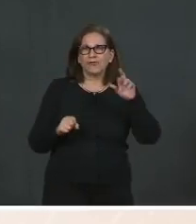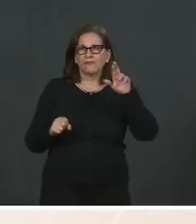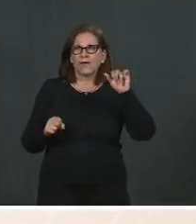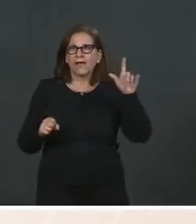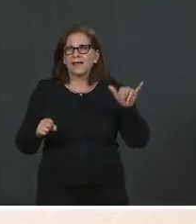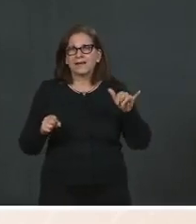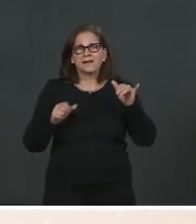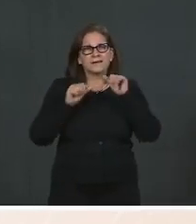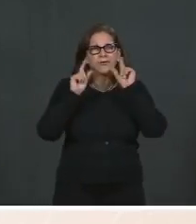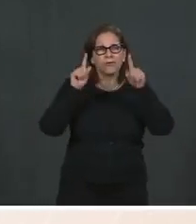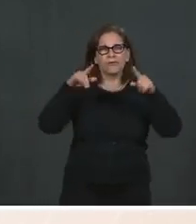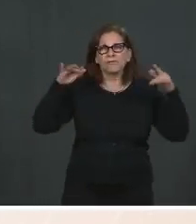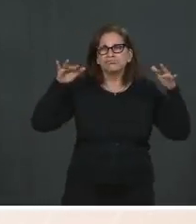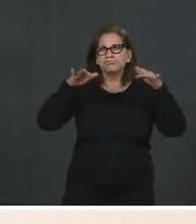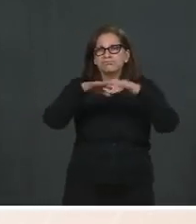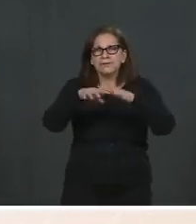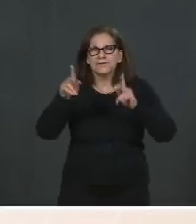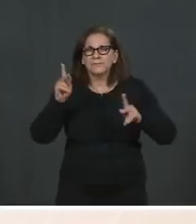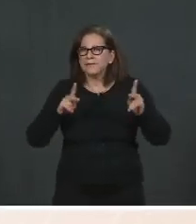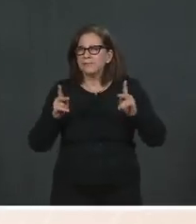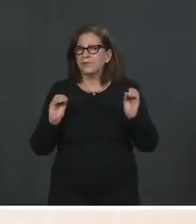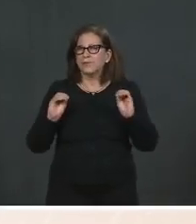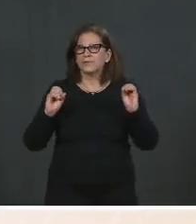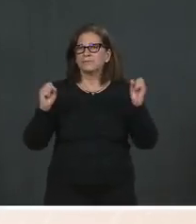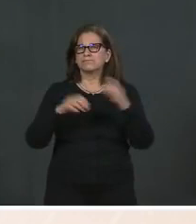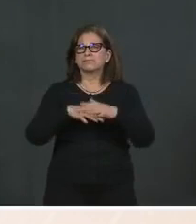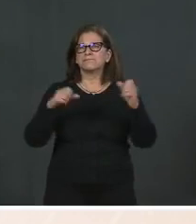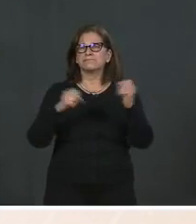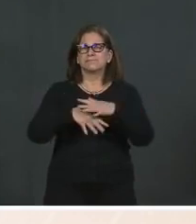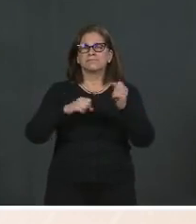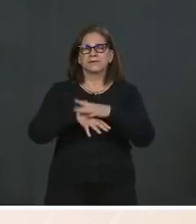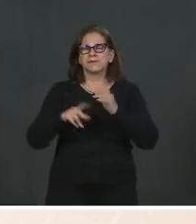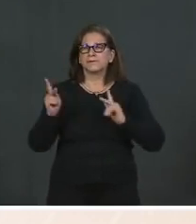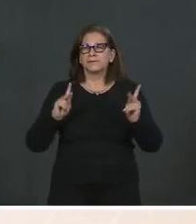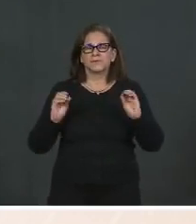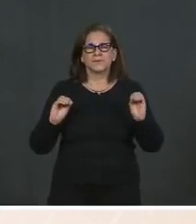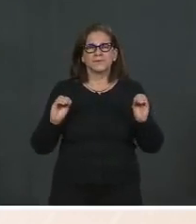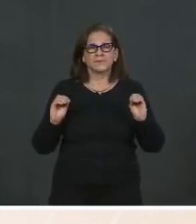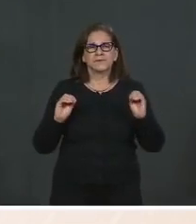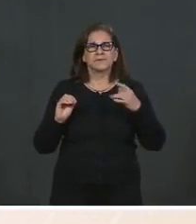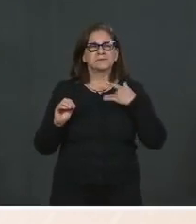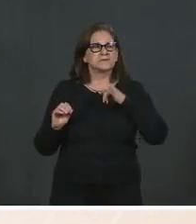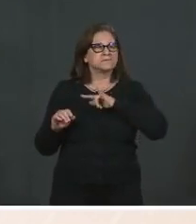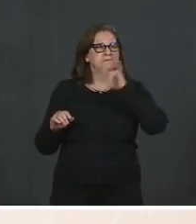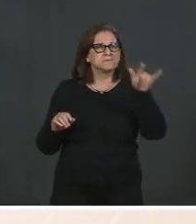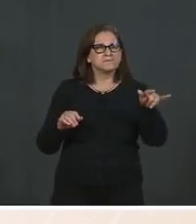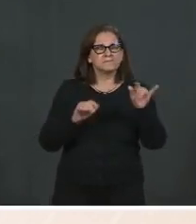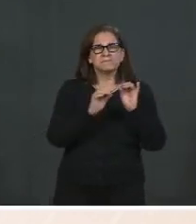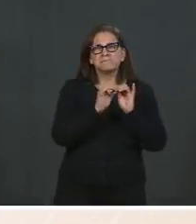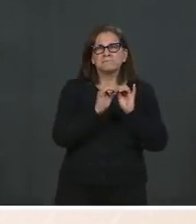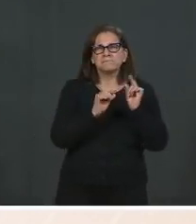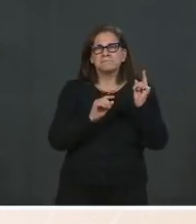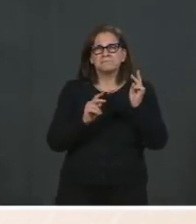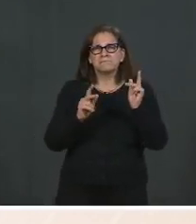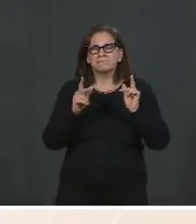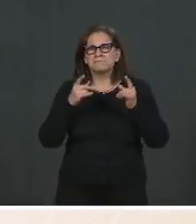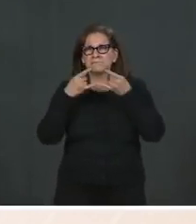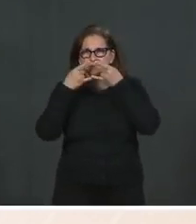of being models quite seriously, but I think most Americans would recognize the